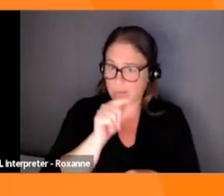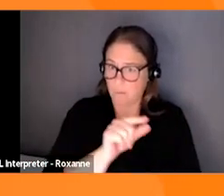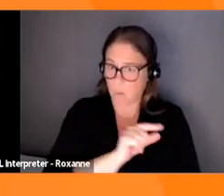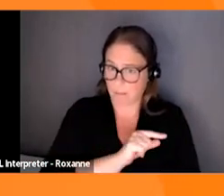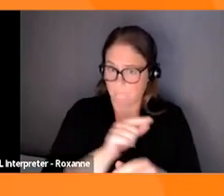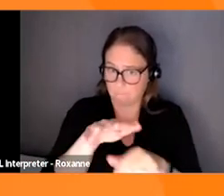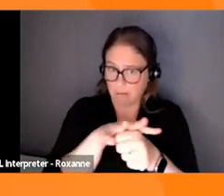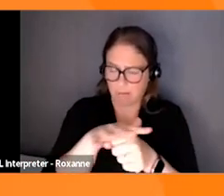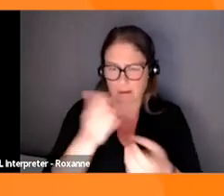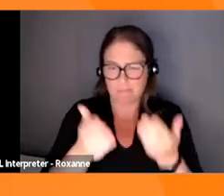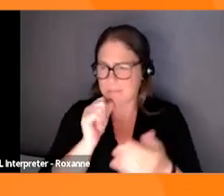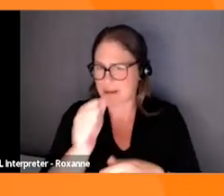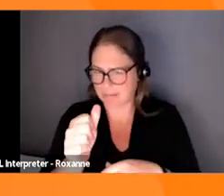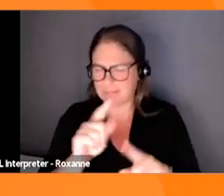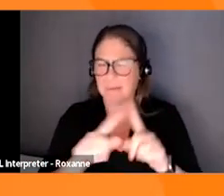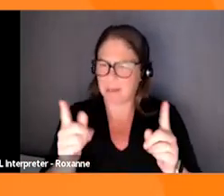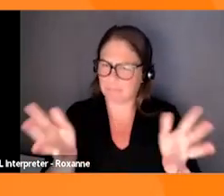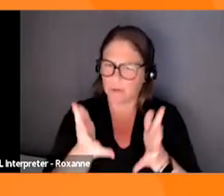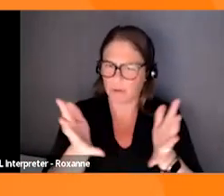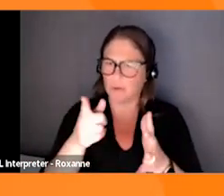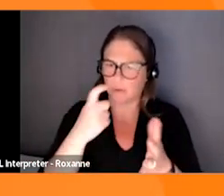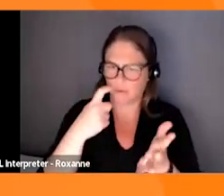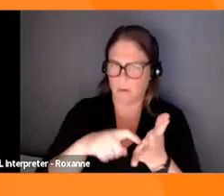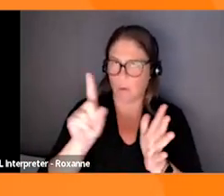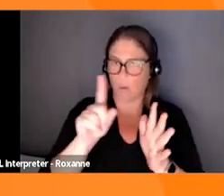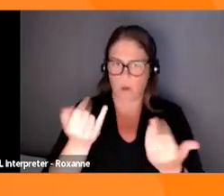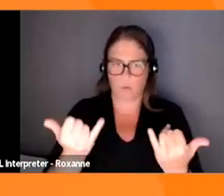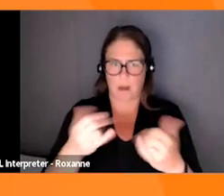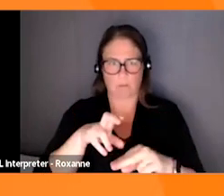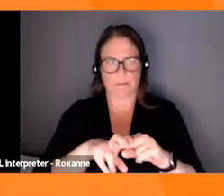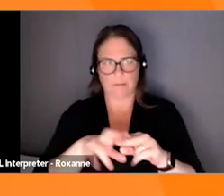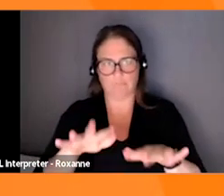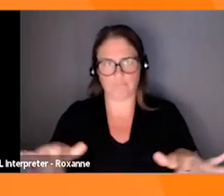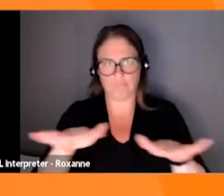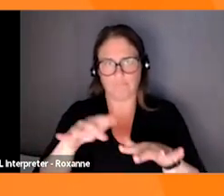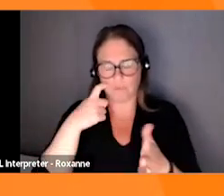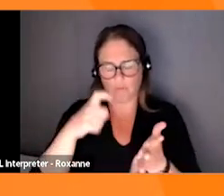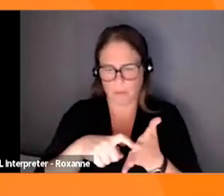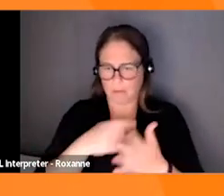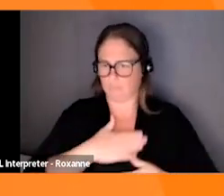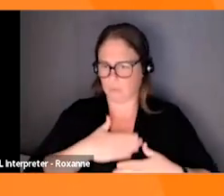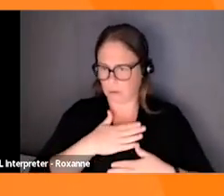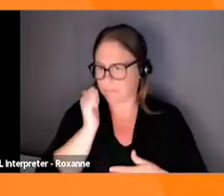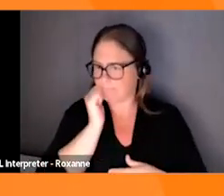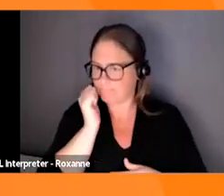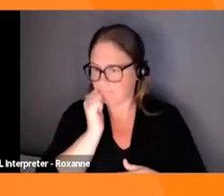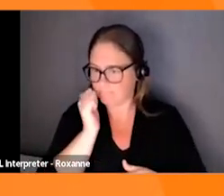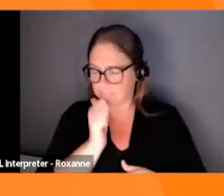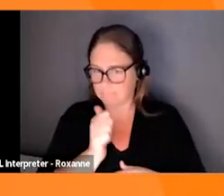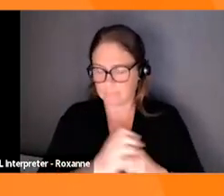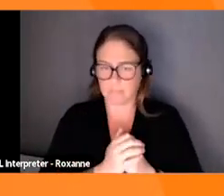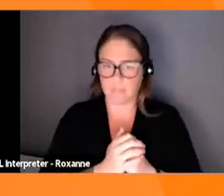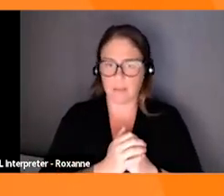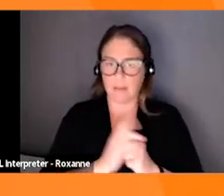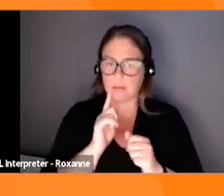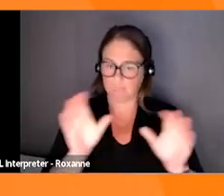and encourage each of you to give the recognition to the land that you occupy today and every day. As we gather for today's event, we are reminded